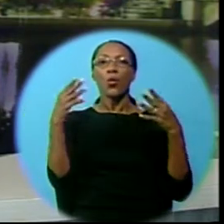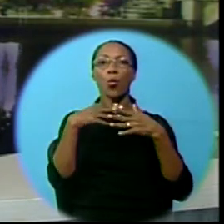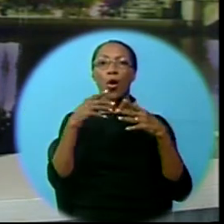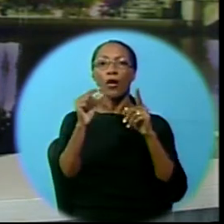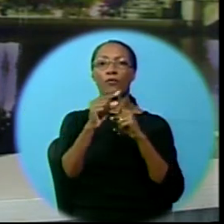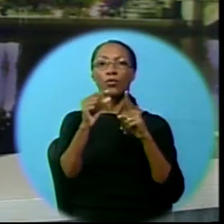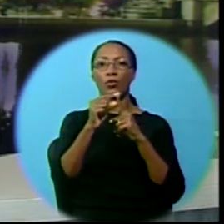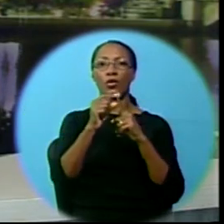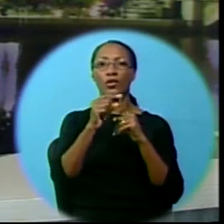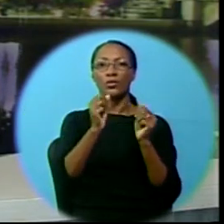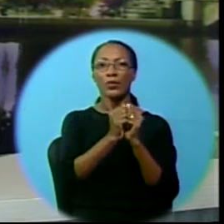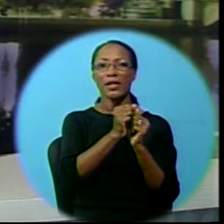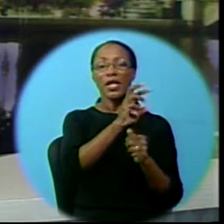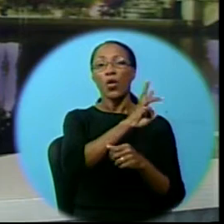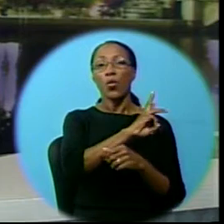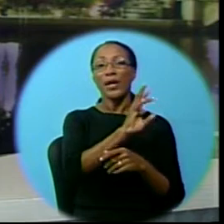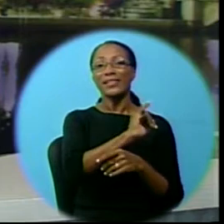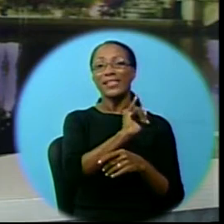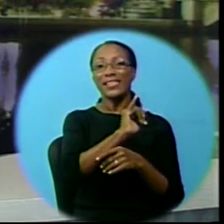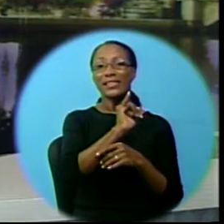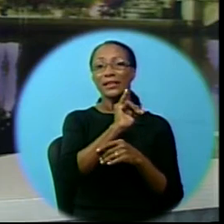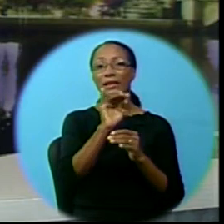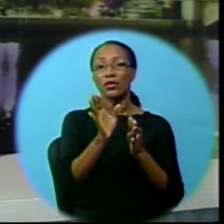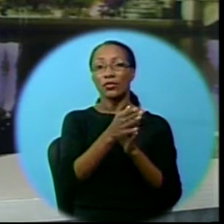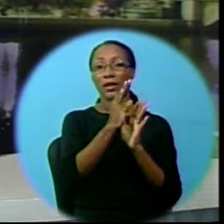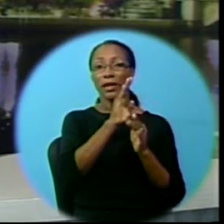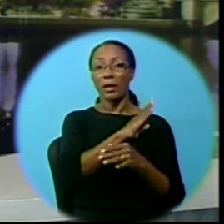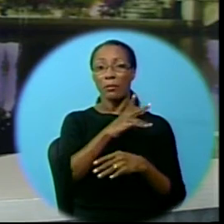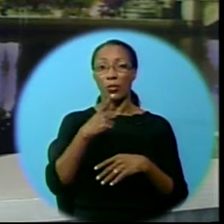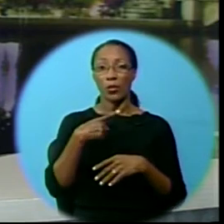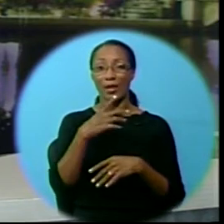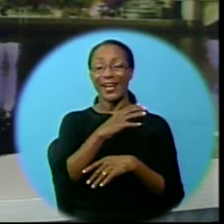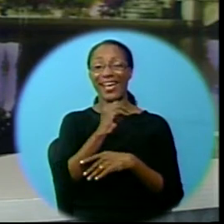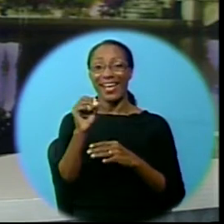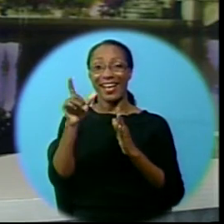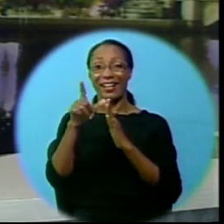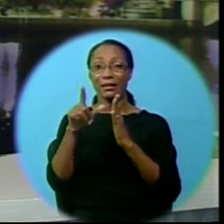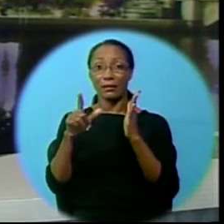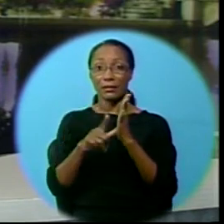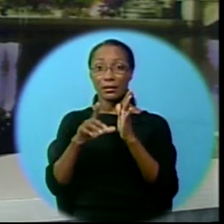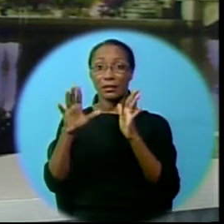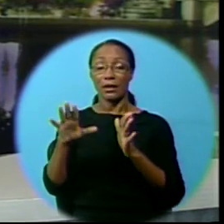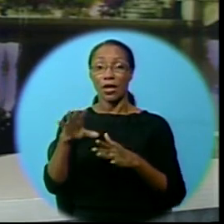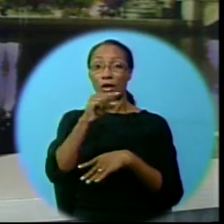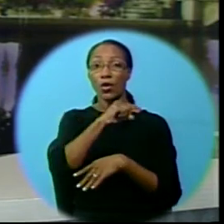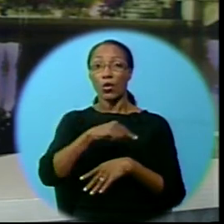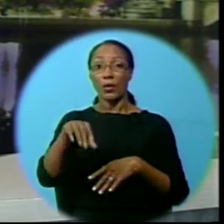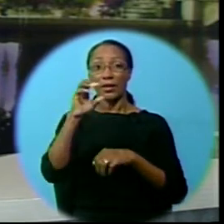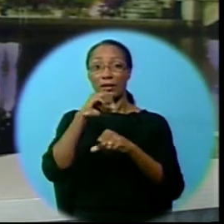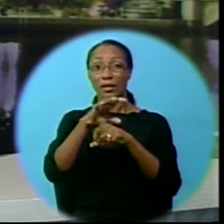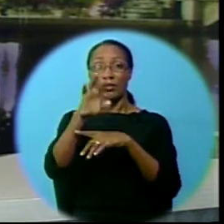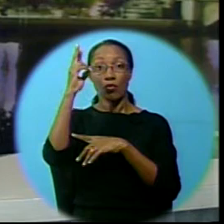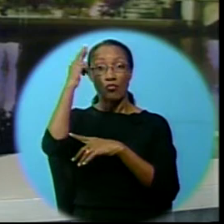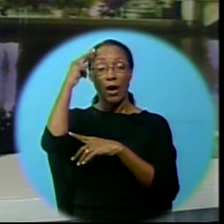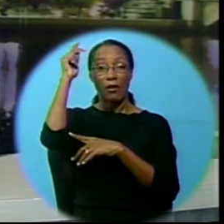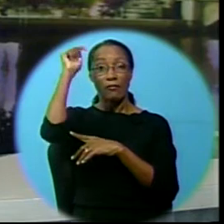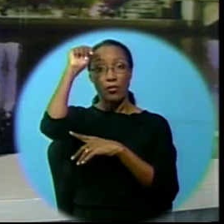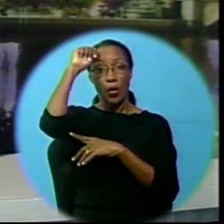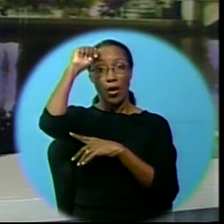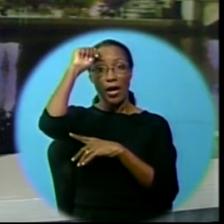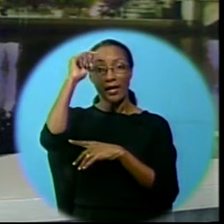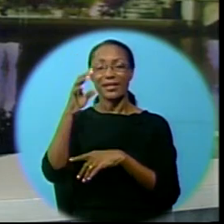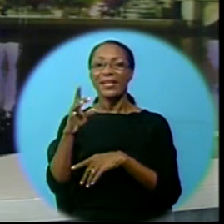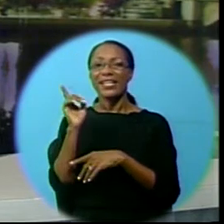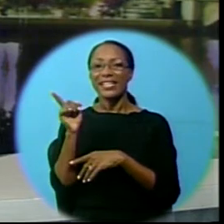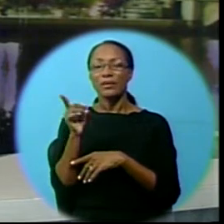the West Indies Cricket Board and the players' legal representative, Queen's Counsel Ralph Thorne, continues. Commenting on a report